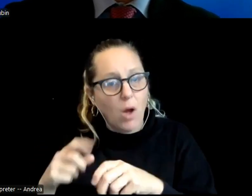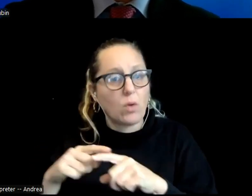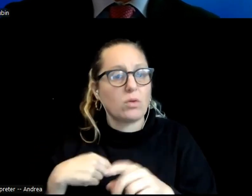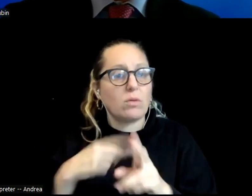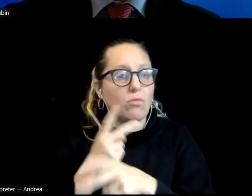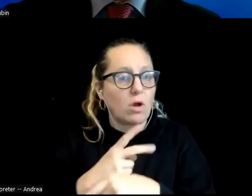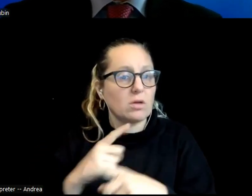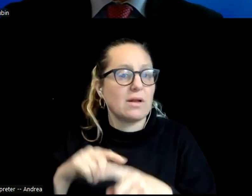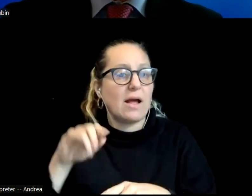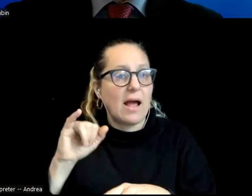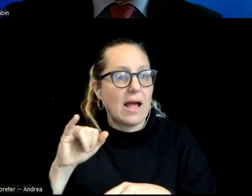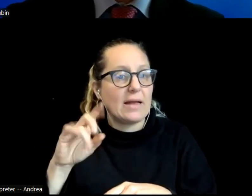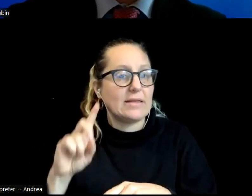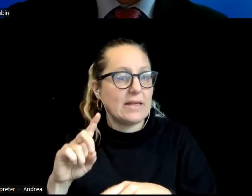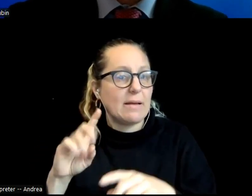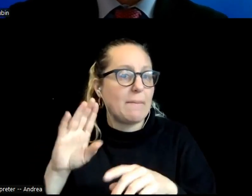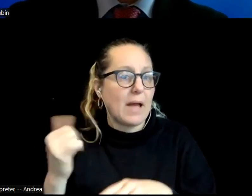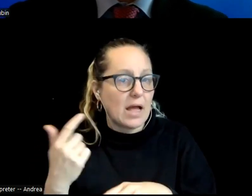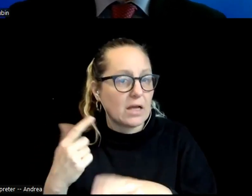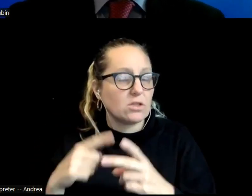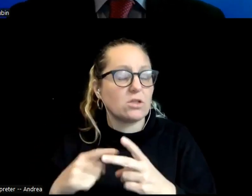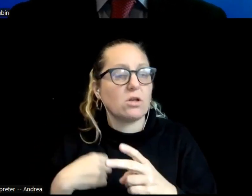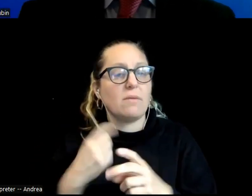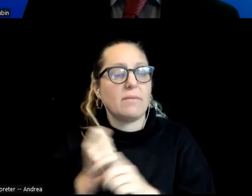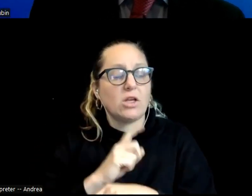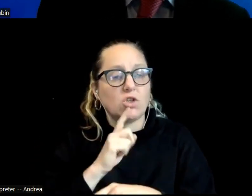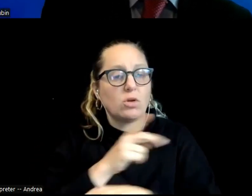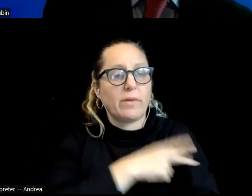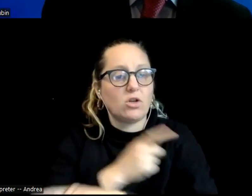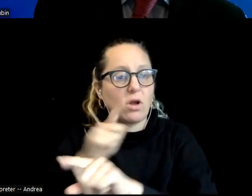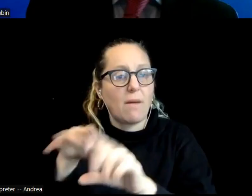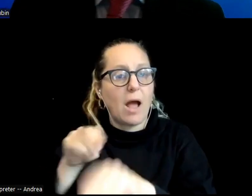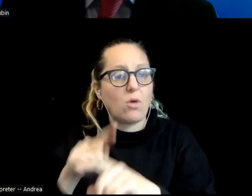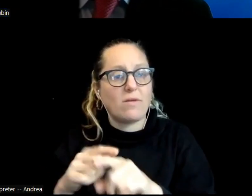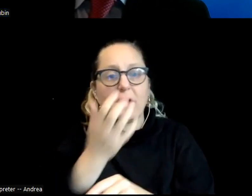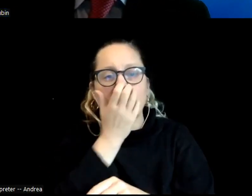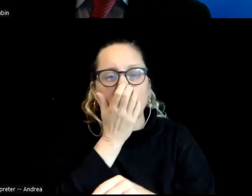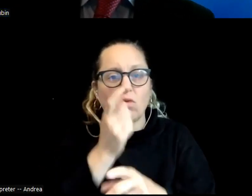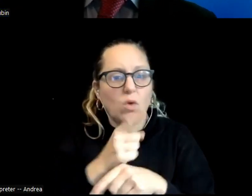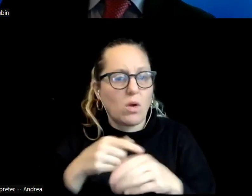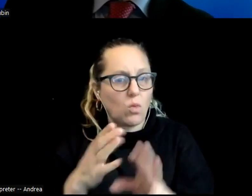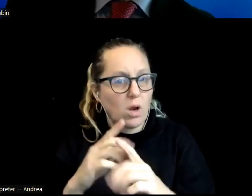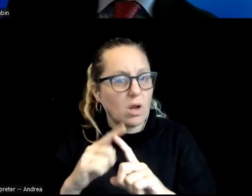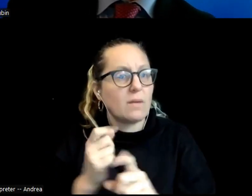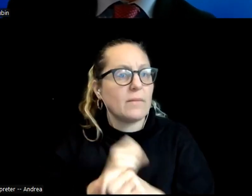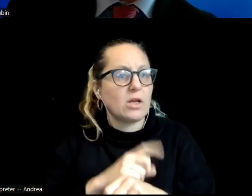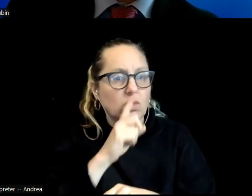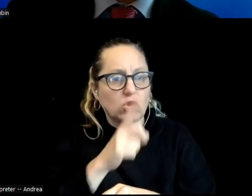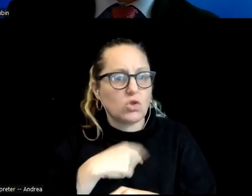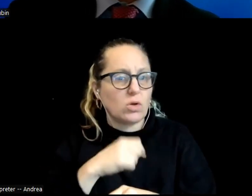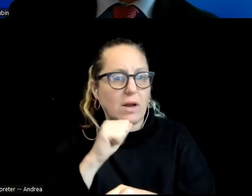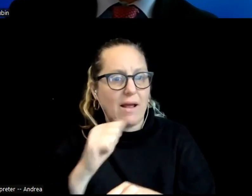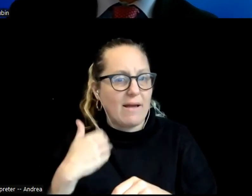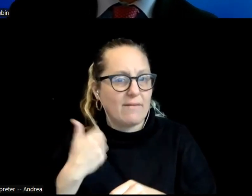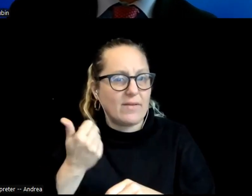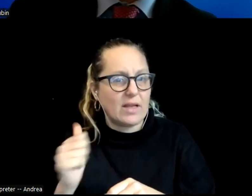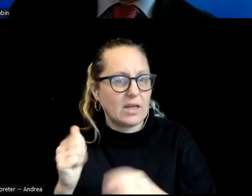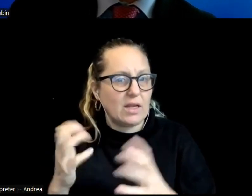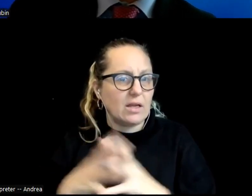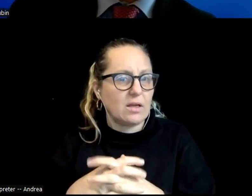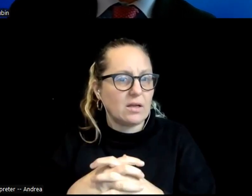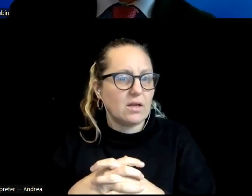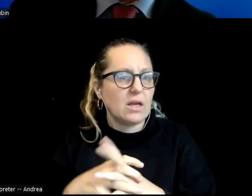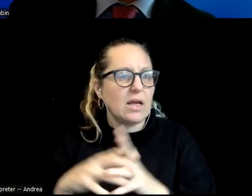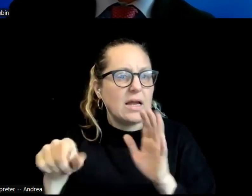IV bags, making sure that the patient comes out of the anesthesia correctly, making sure that they're not having any